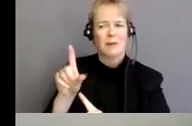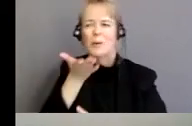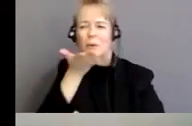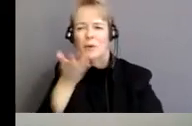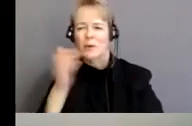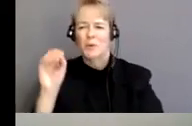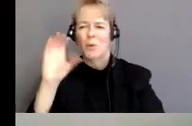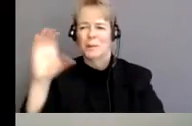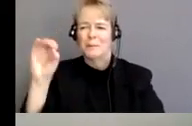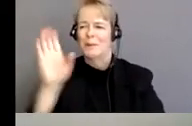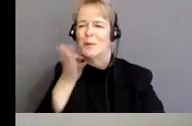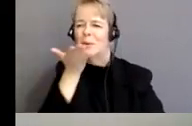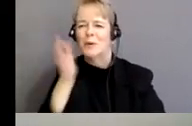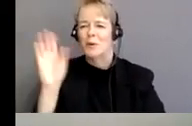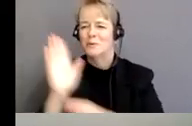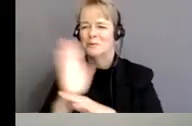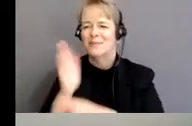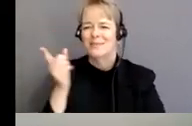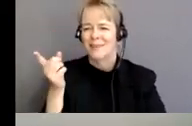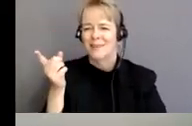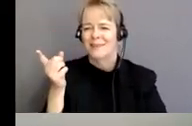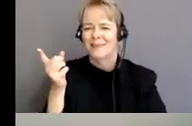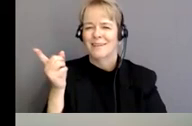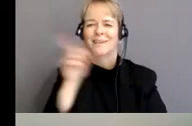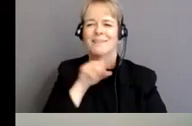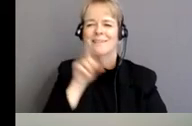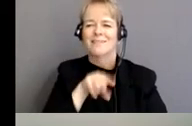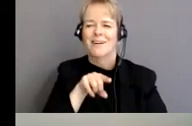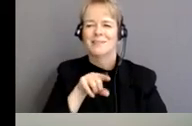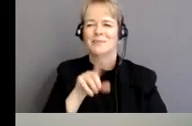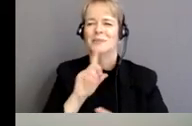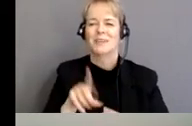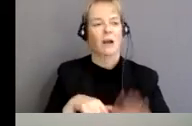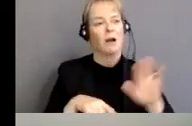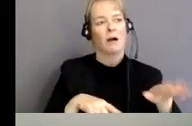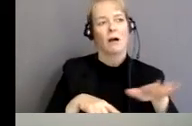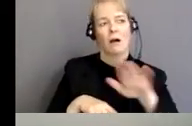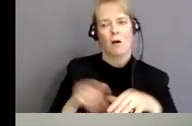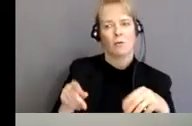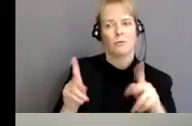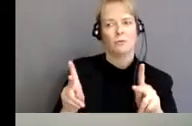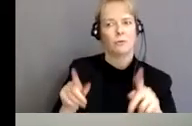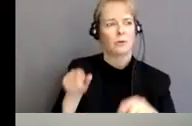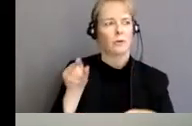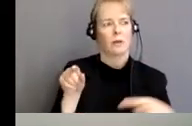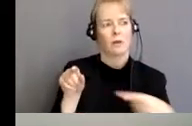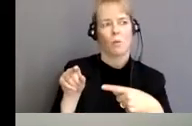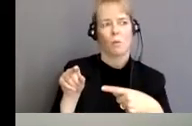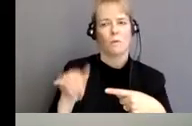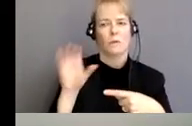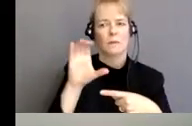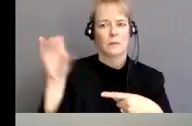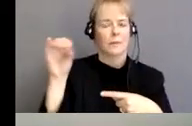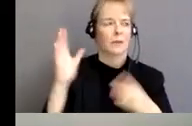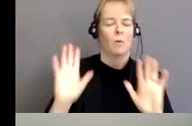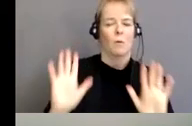smoke and mirrors. So the fraudsters will tell investors, like, listen, we've got a great opportunity. We've got whatever it